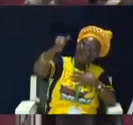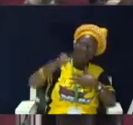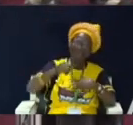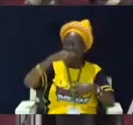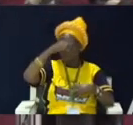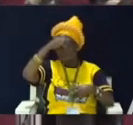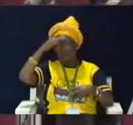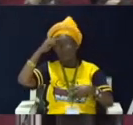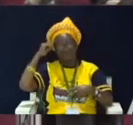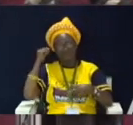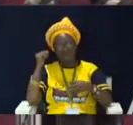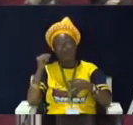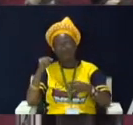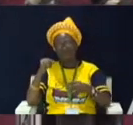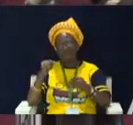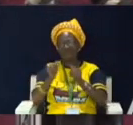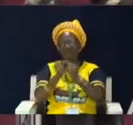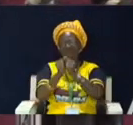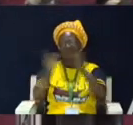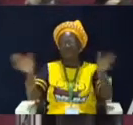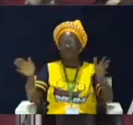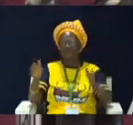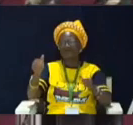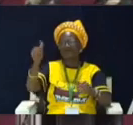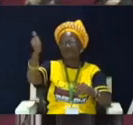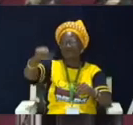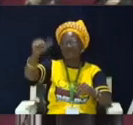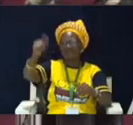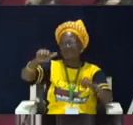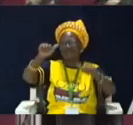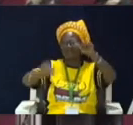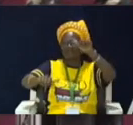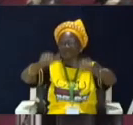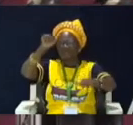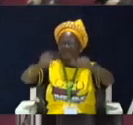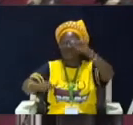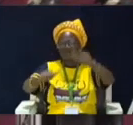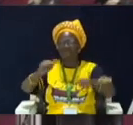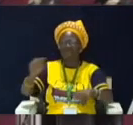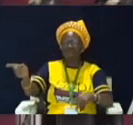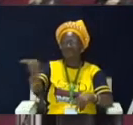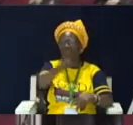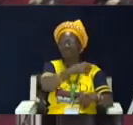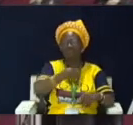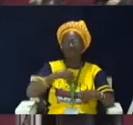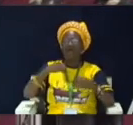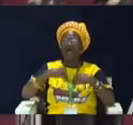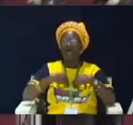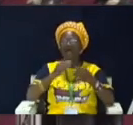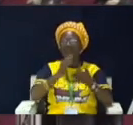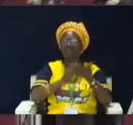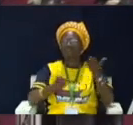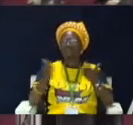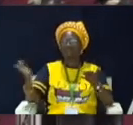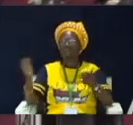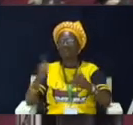Because without any doubt, you have something to celebrate about.